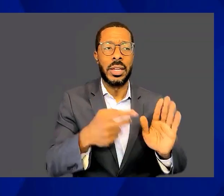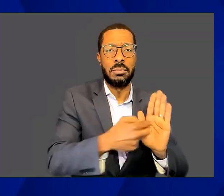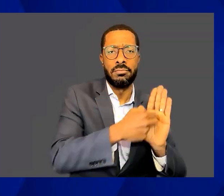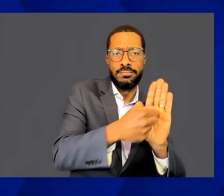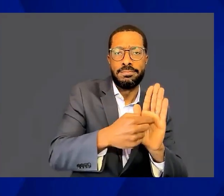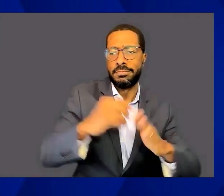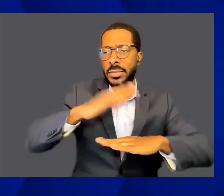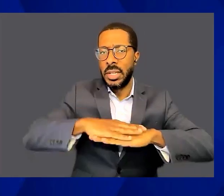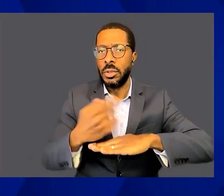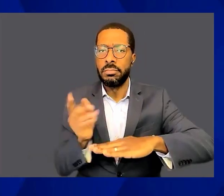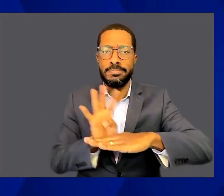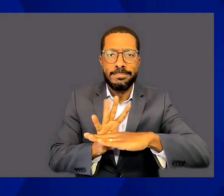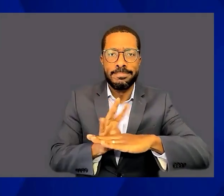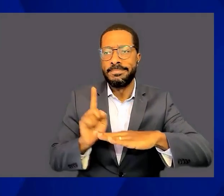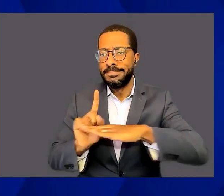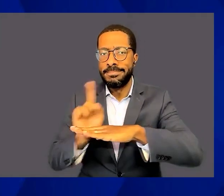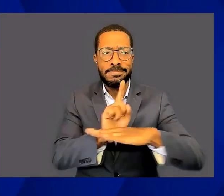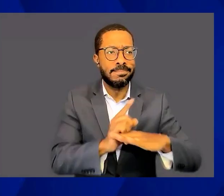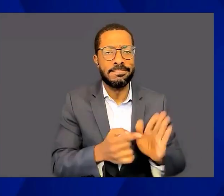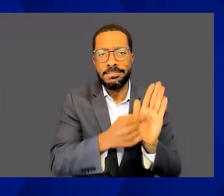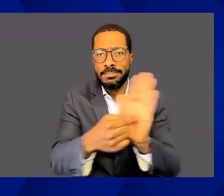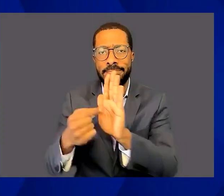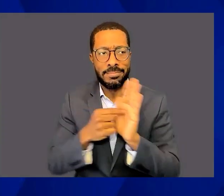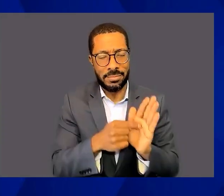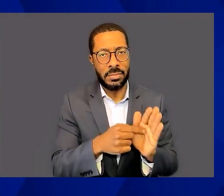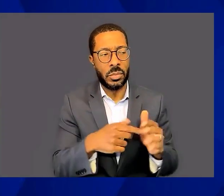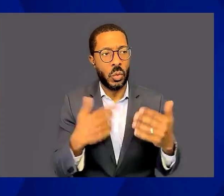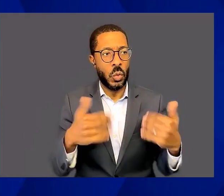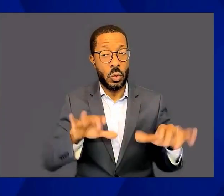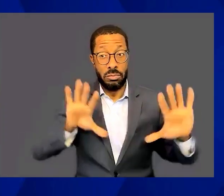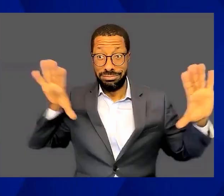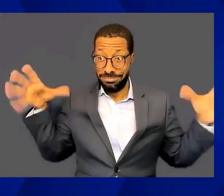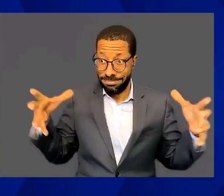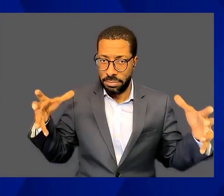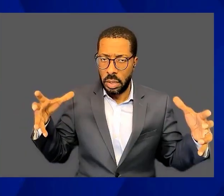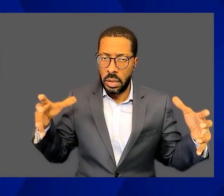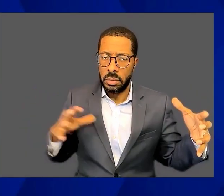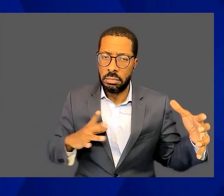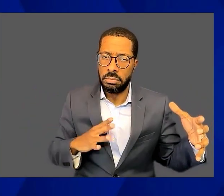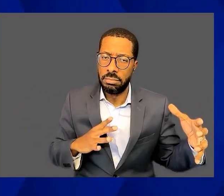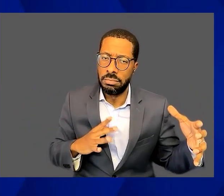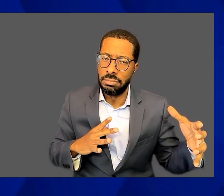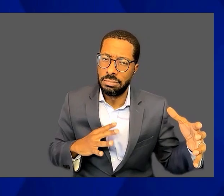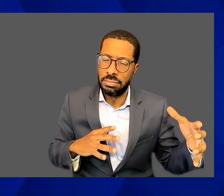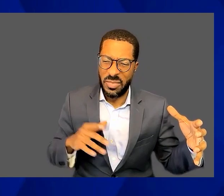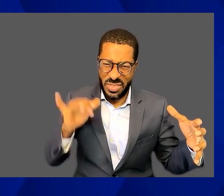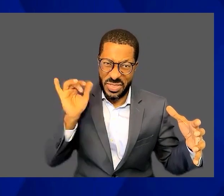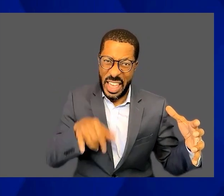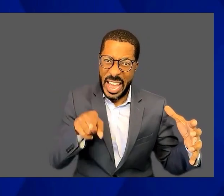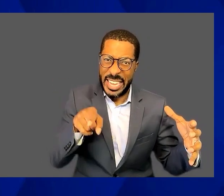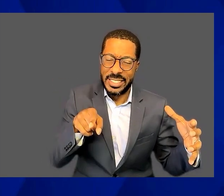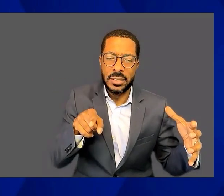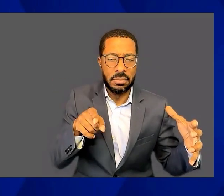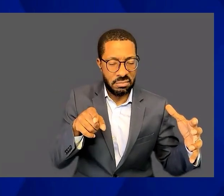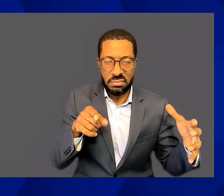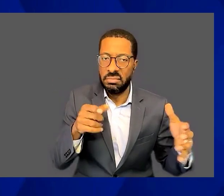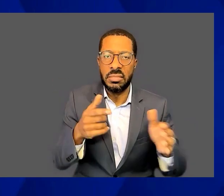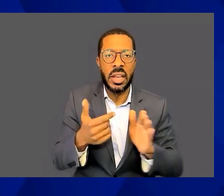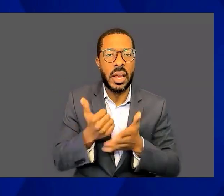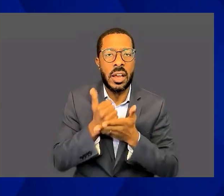community and a pipeline of talent shaping the future of science. ERN is about more